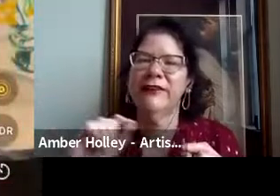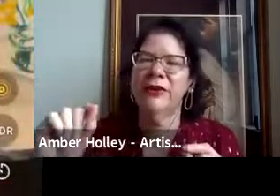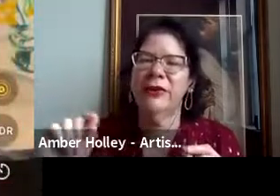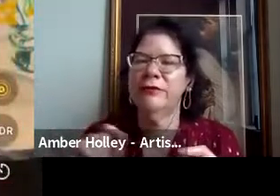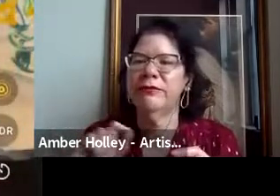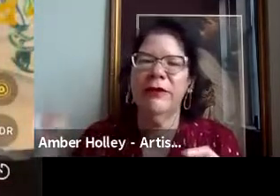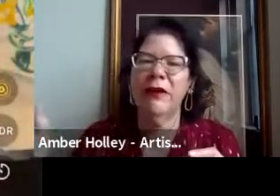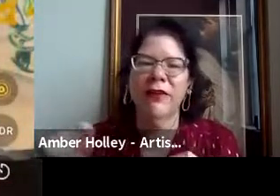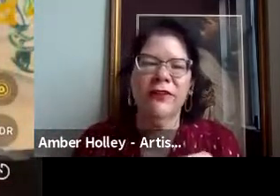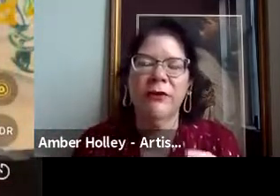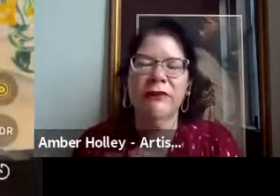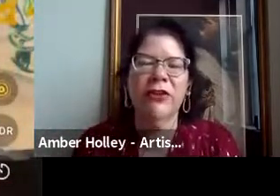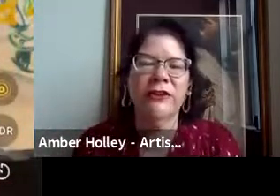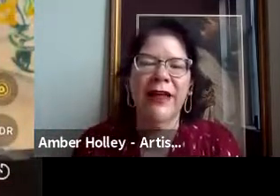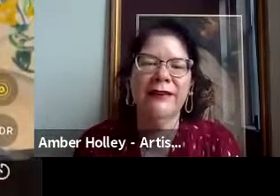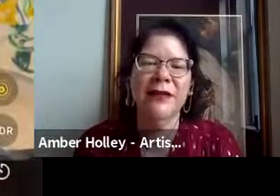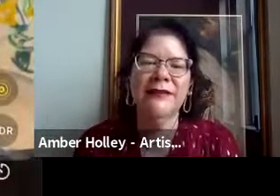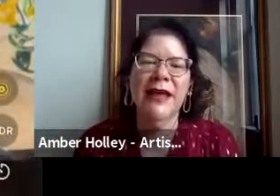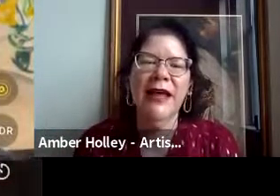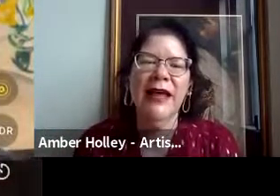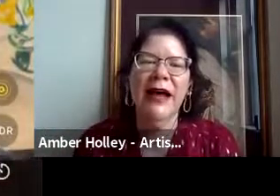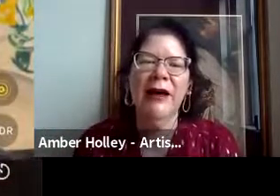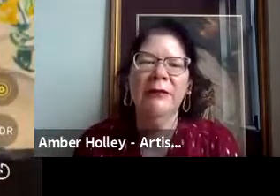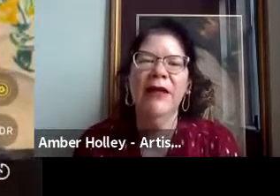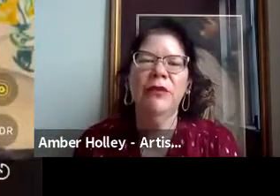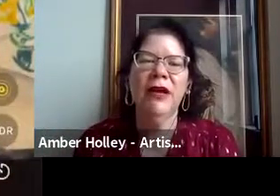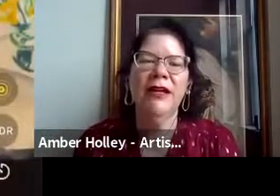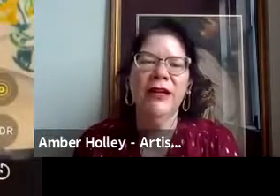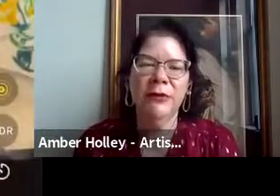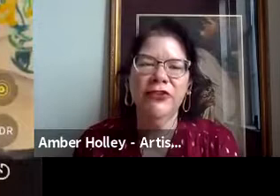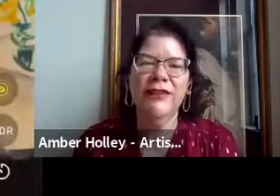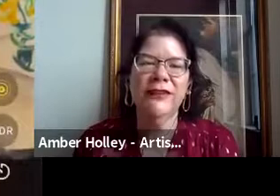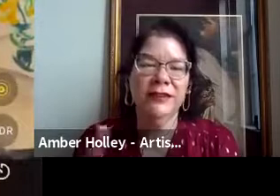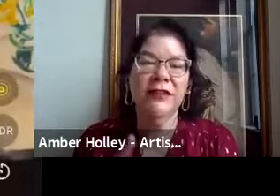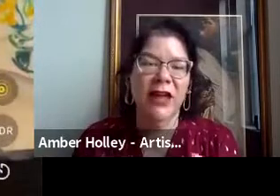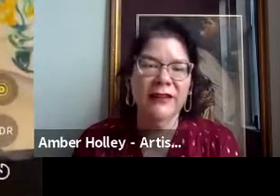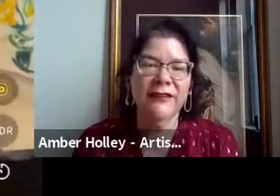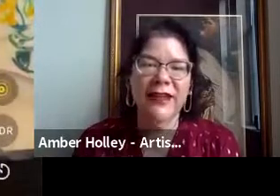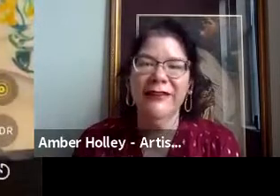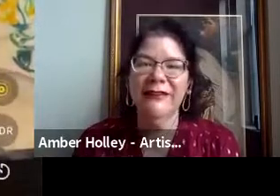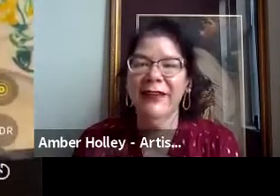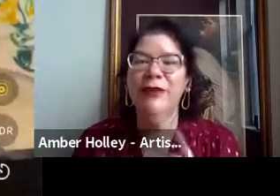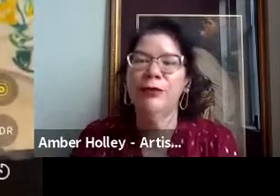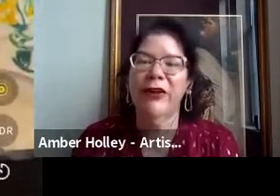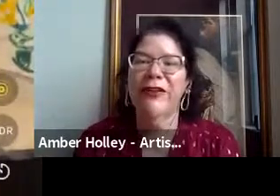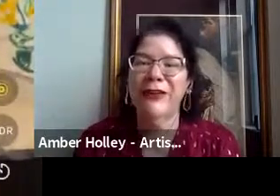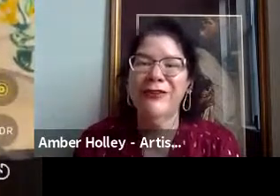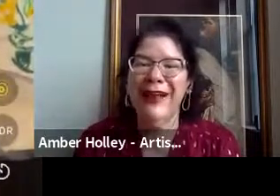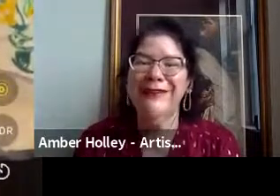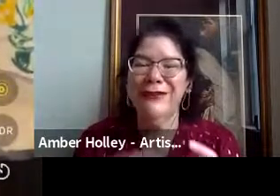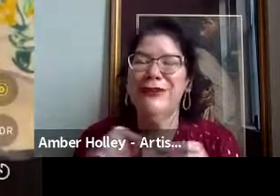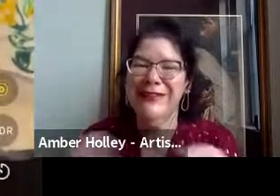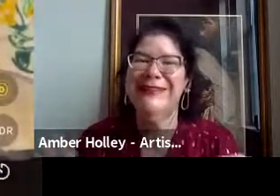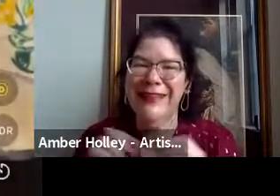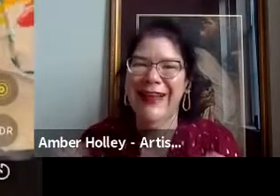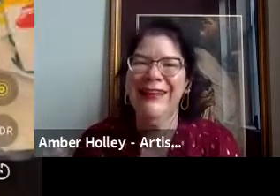write his, you know, be my Valentine or whatever to all his classmates. And what he appreciates is the lines. Like then he would print on the other